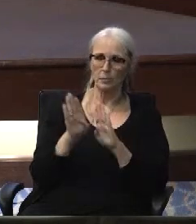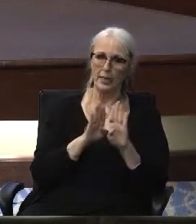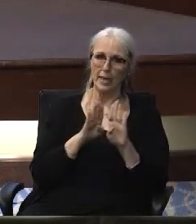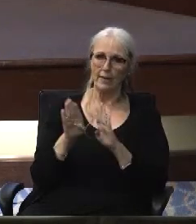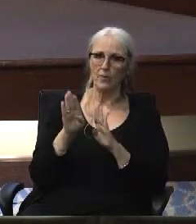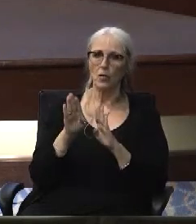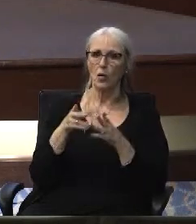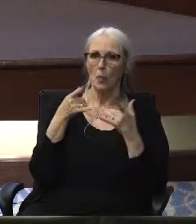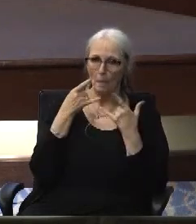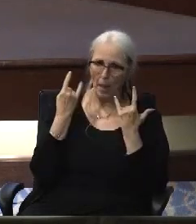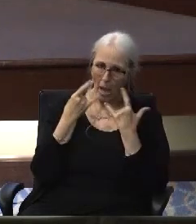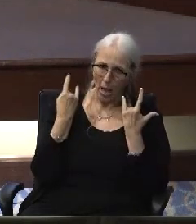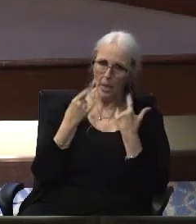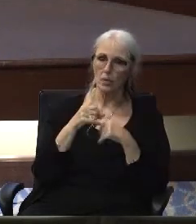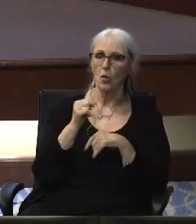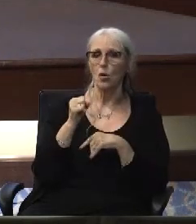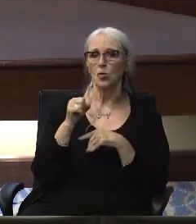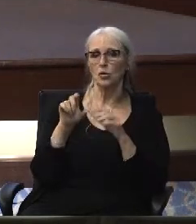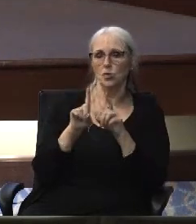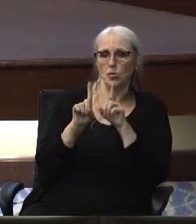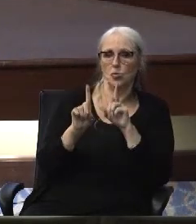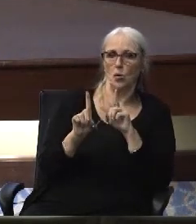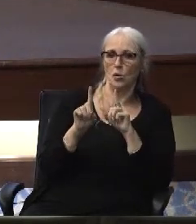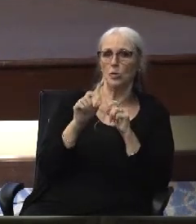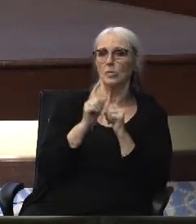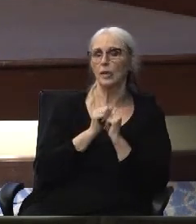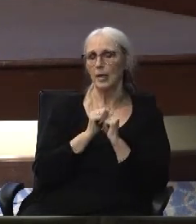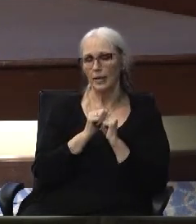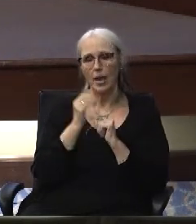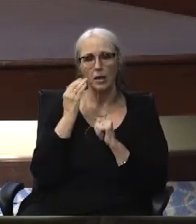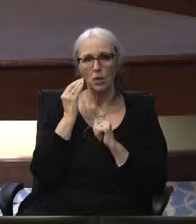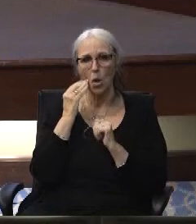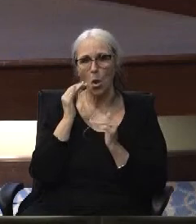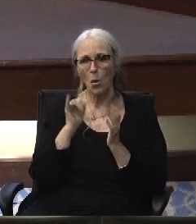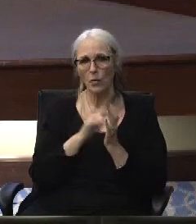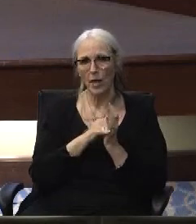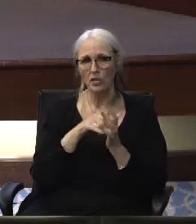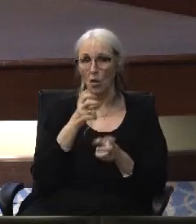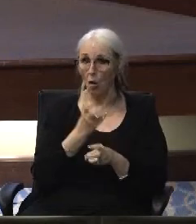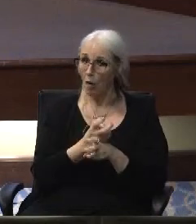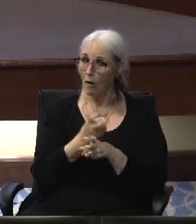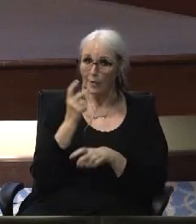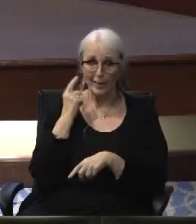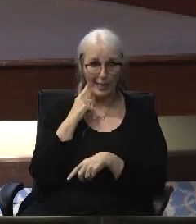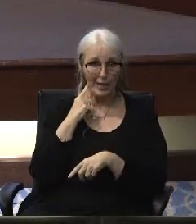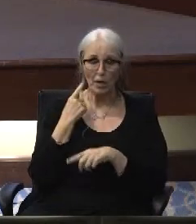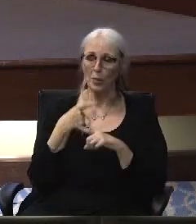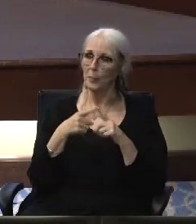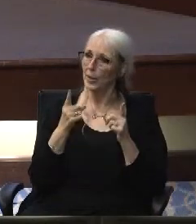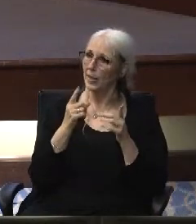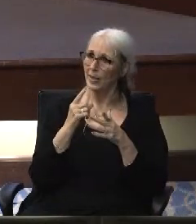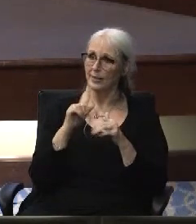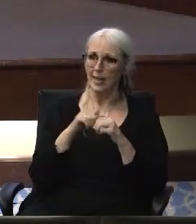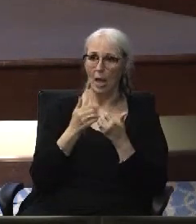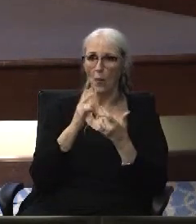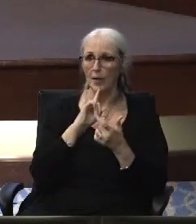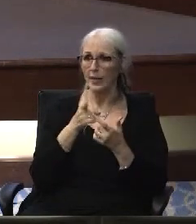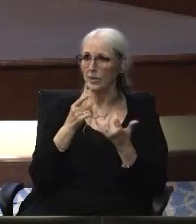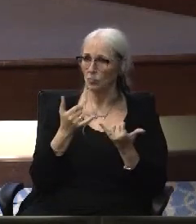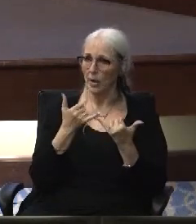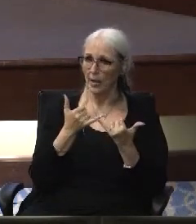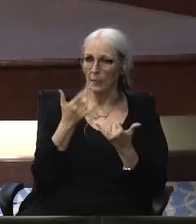things like wearing masks, social distancing, and avoiding crowds. And I know that's hard to hear, but that is where we are right now based on our